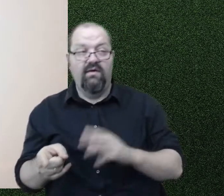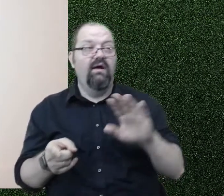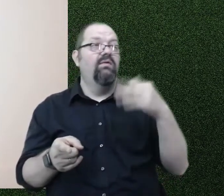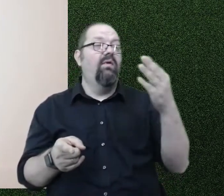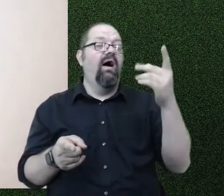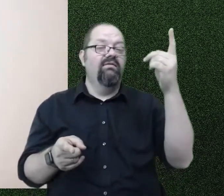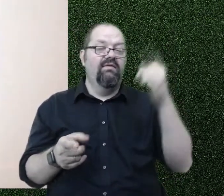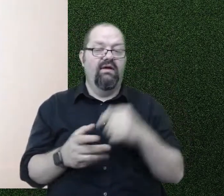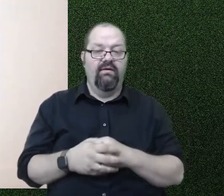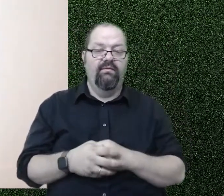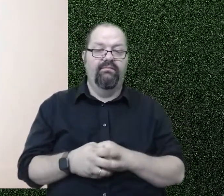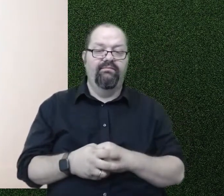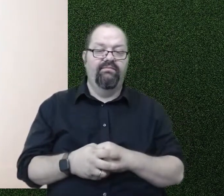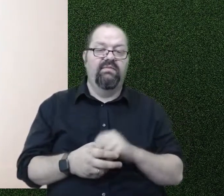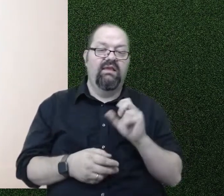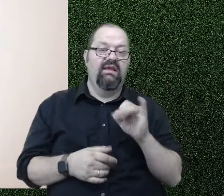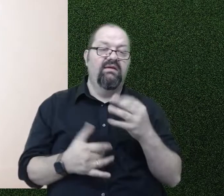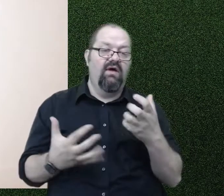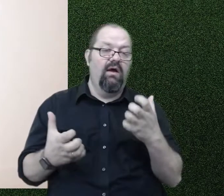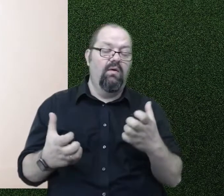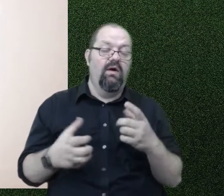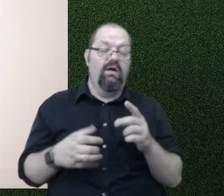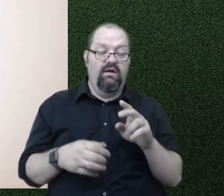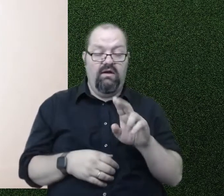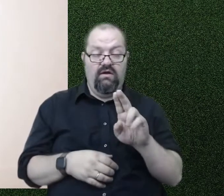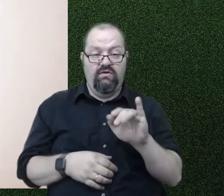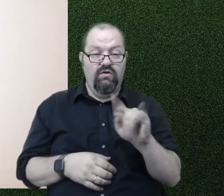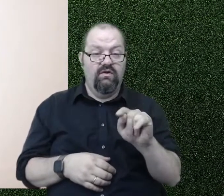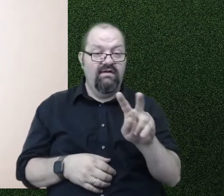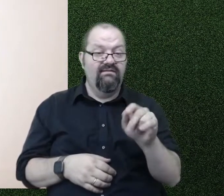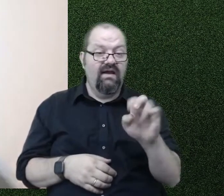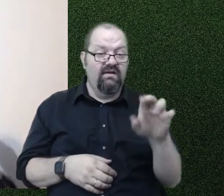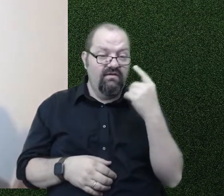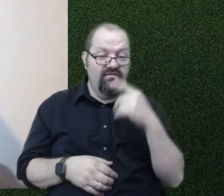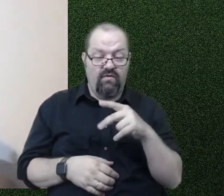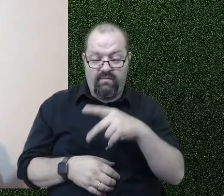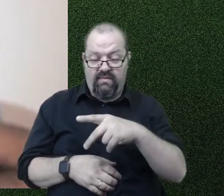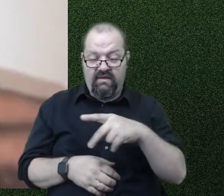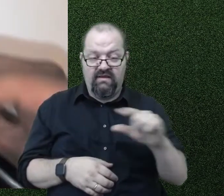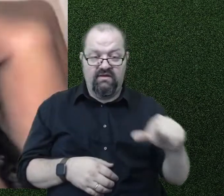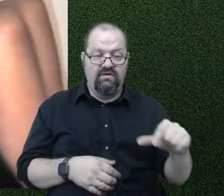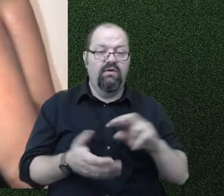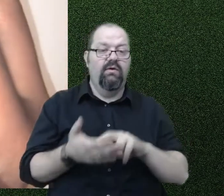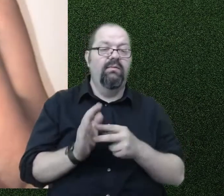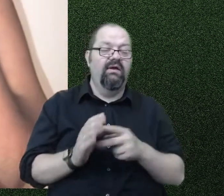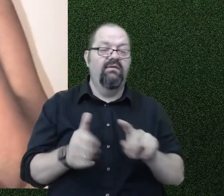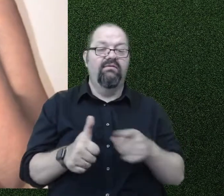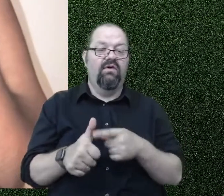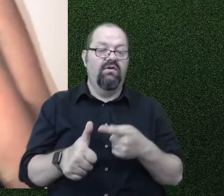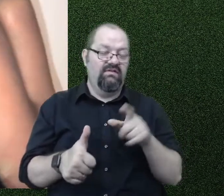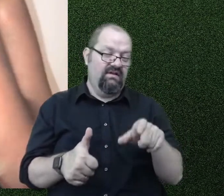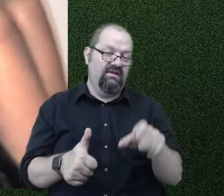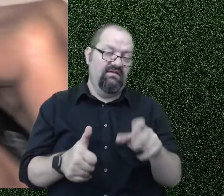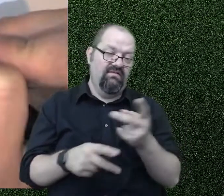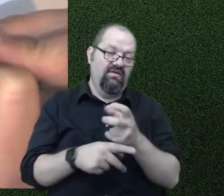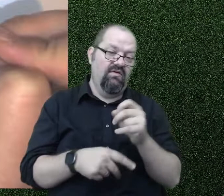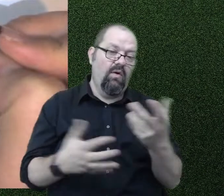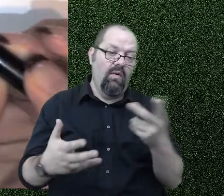want a unit vector in the direction of PQ, the first thing I need to do is find PQ.